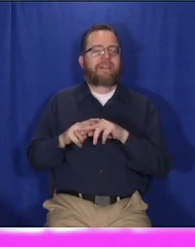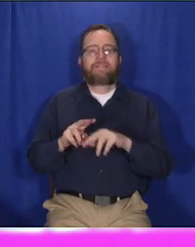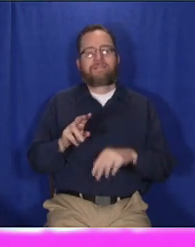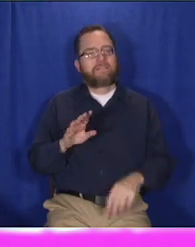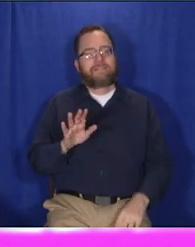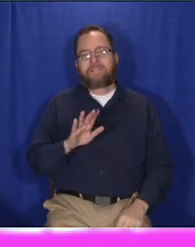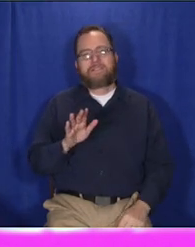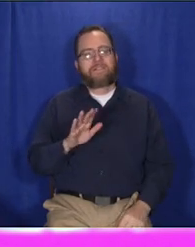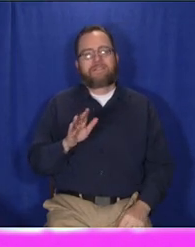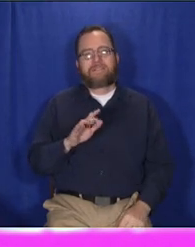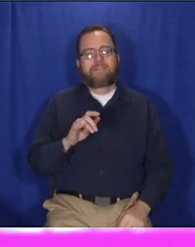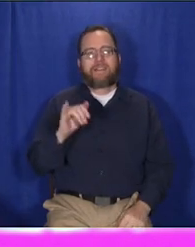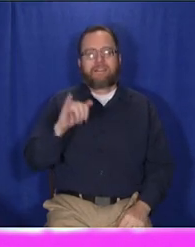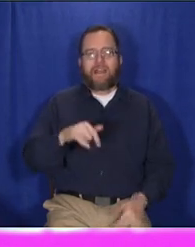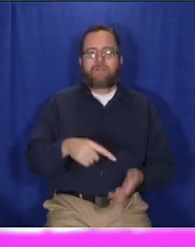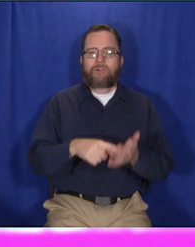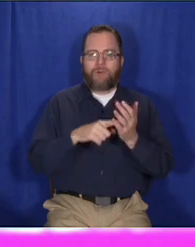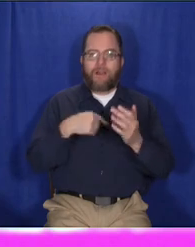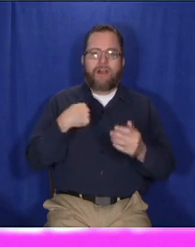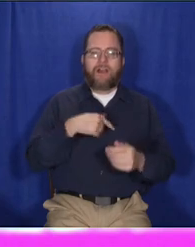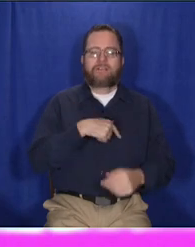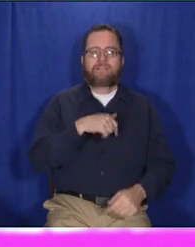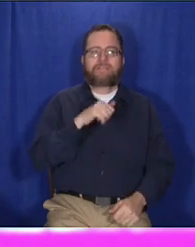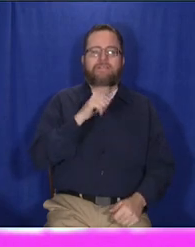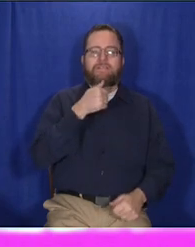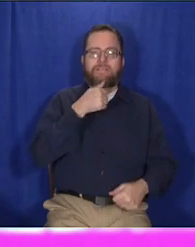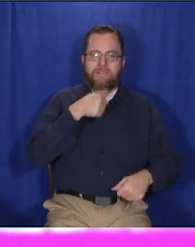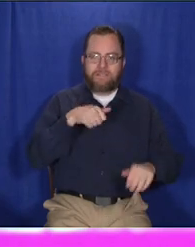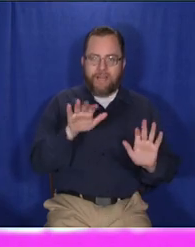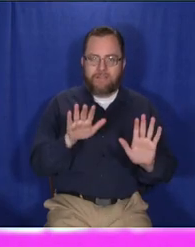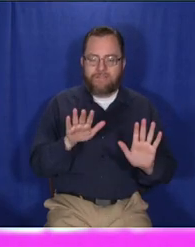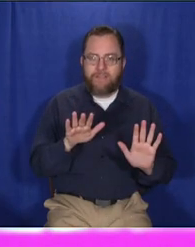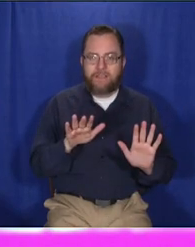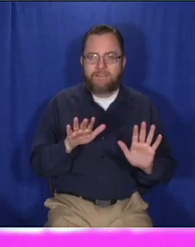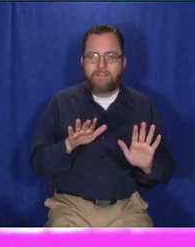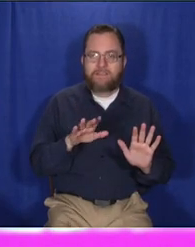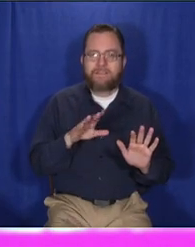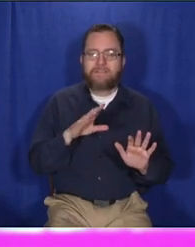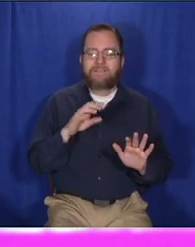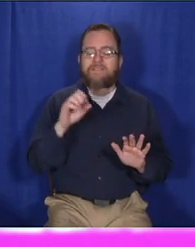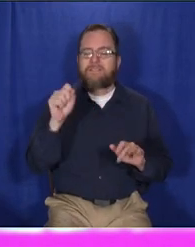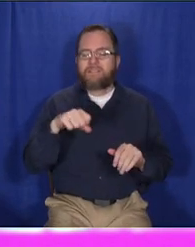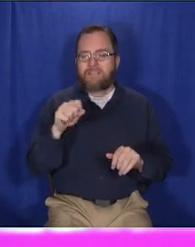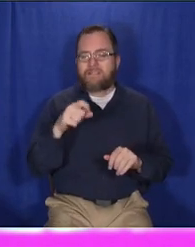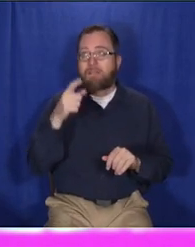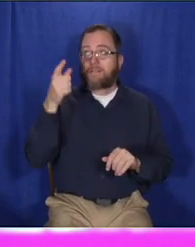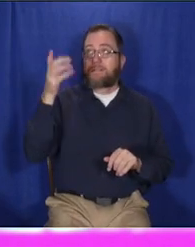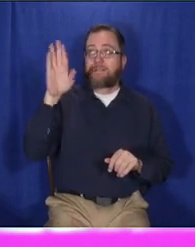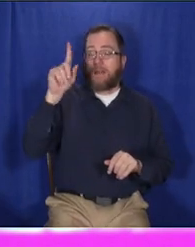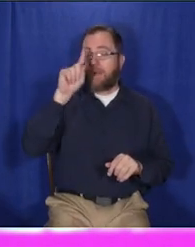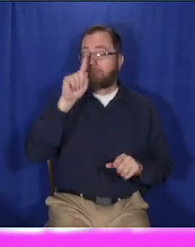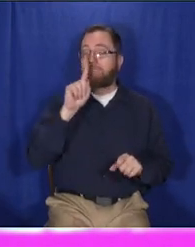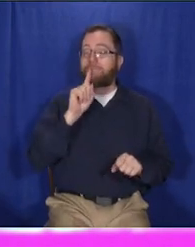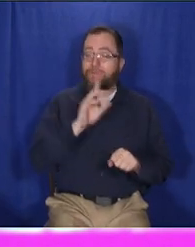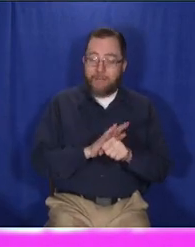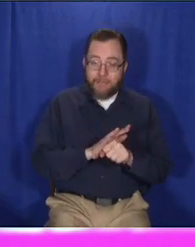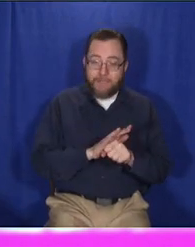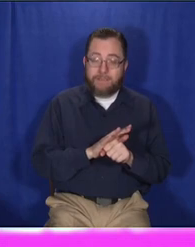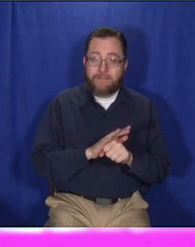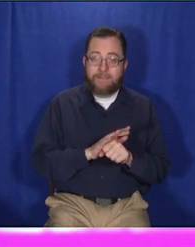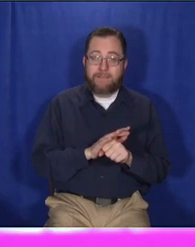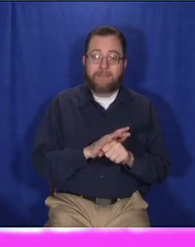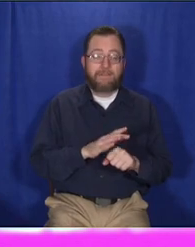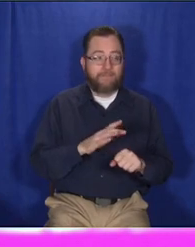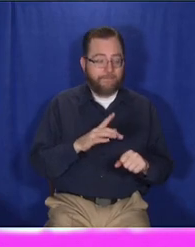sacrifice. It does. But God promises us that in his divine economy eternally, we will